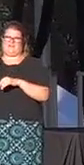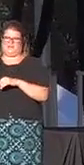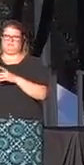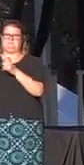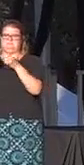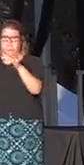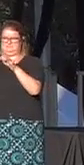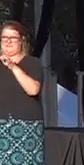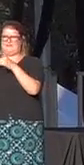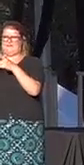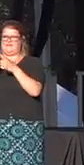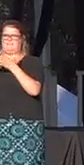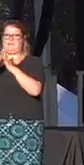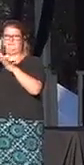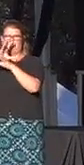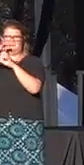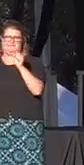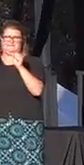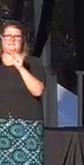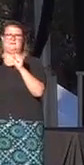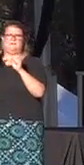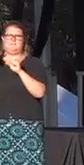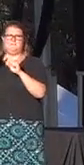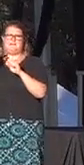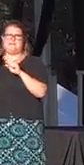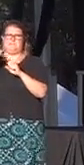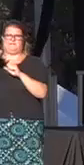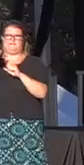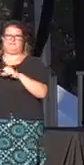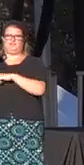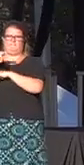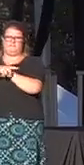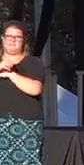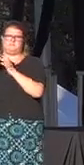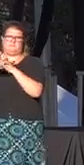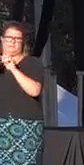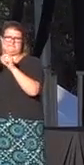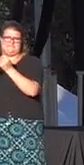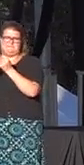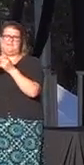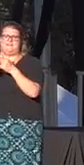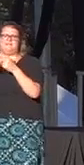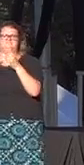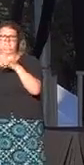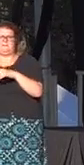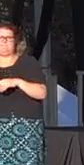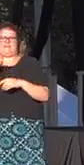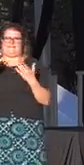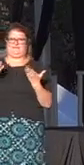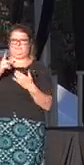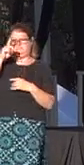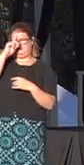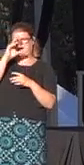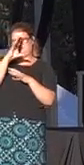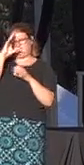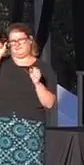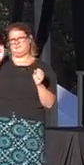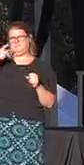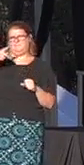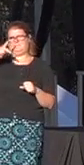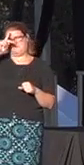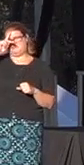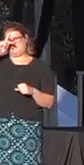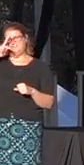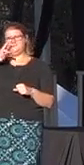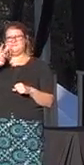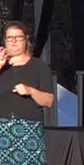And then after that, he was the president and CEO of the Miami Dolphins pro football team before returning here to San Diego as president and CEO of the